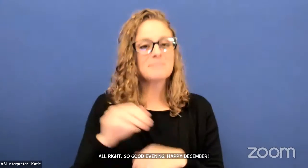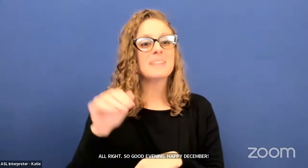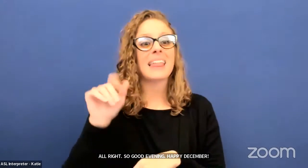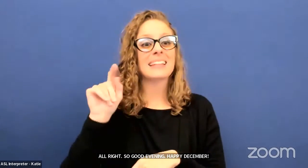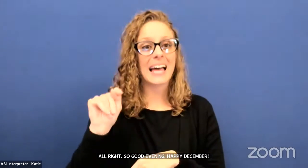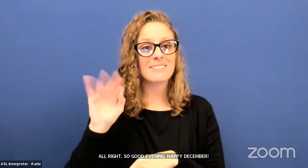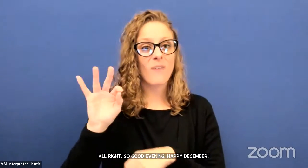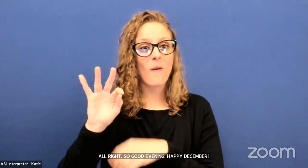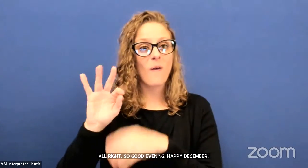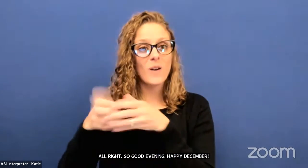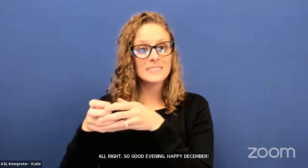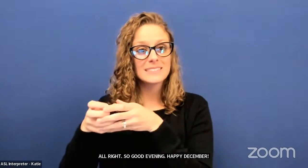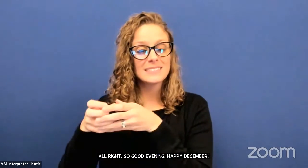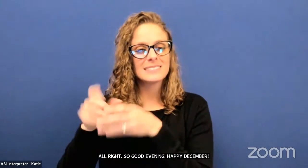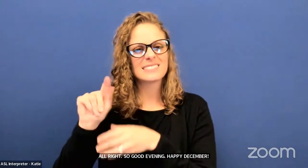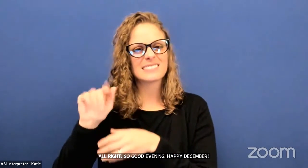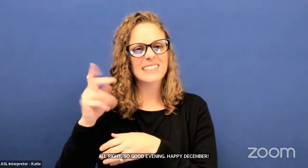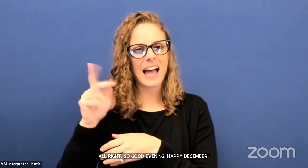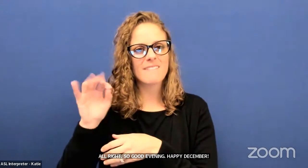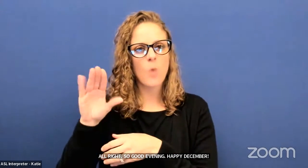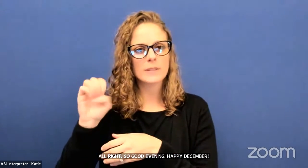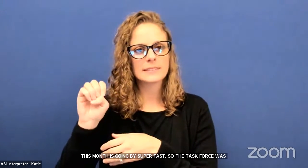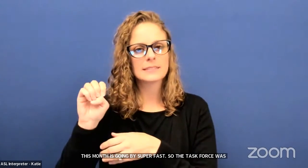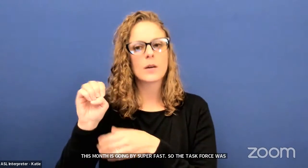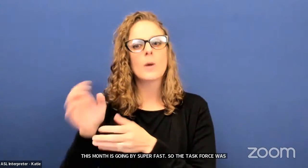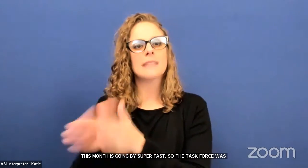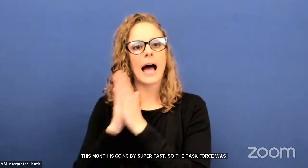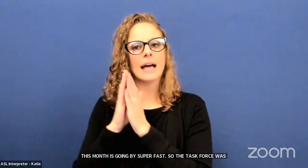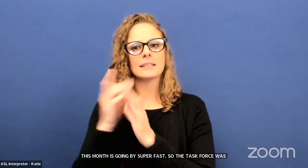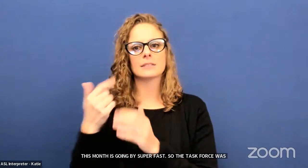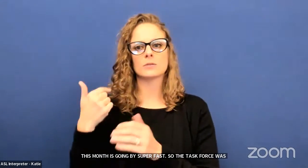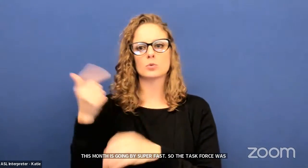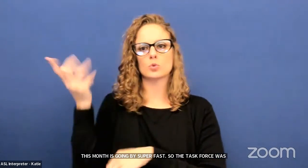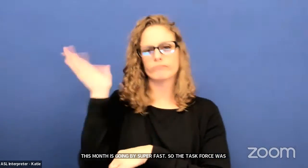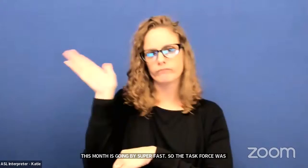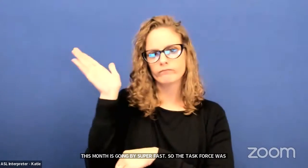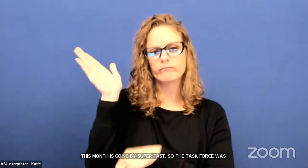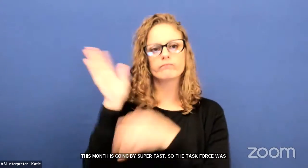was asked to provide a brief update on our work around COVID.